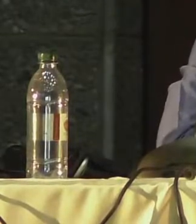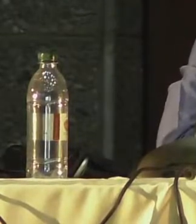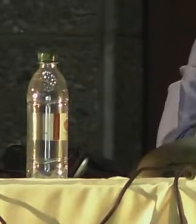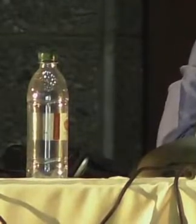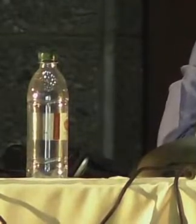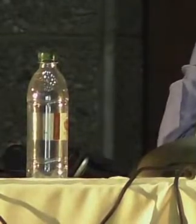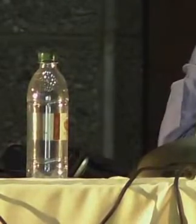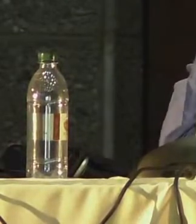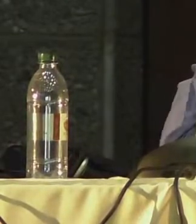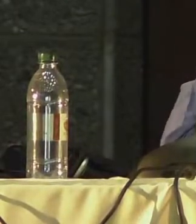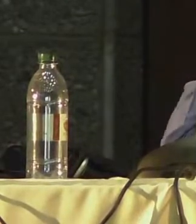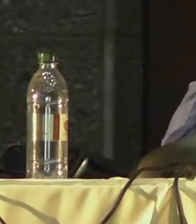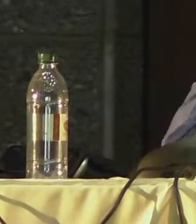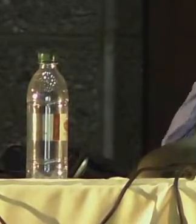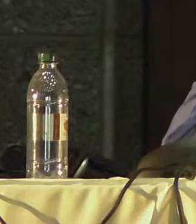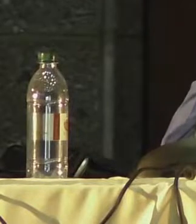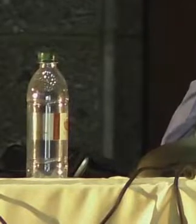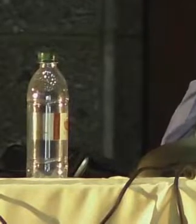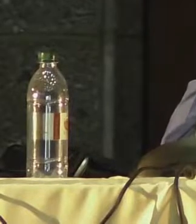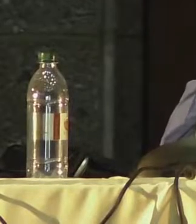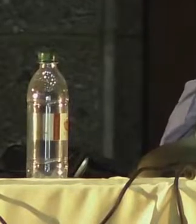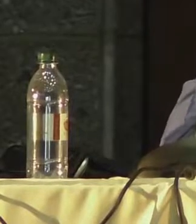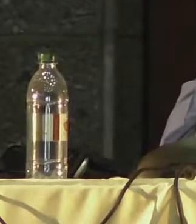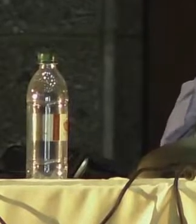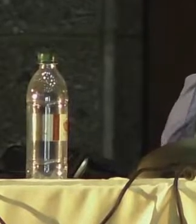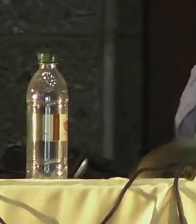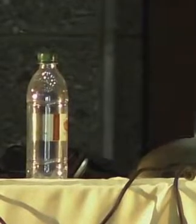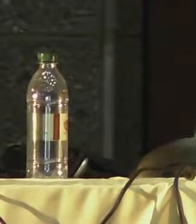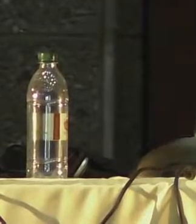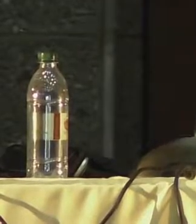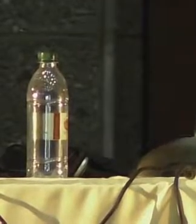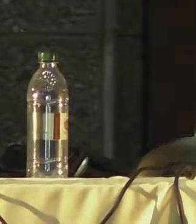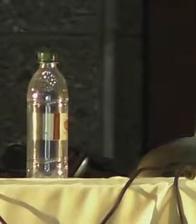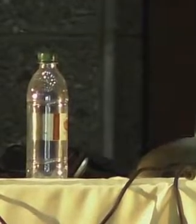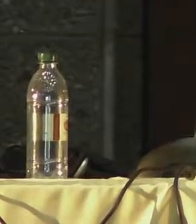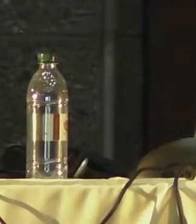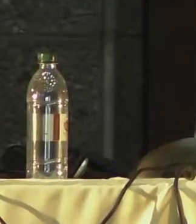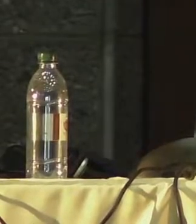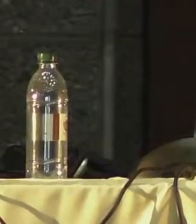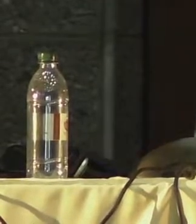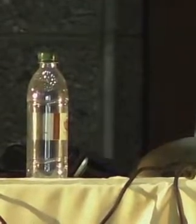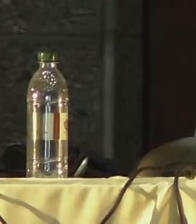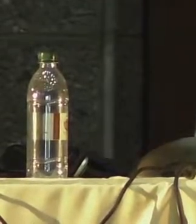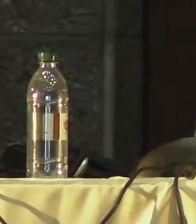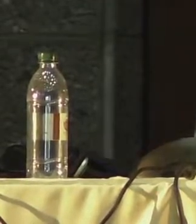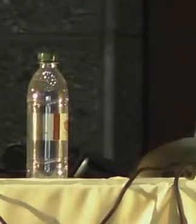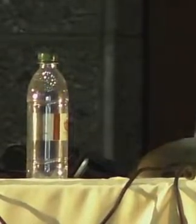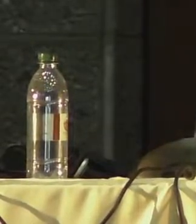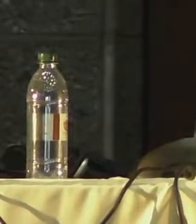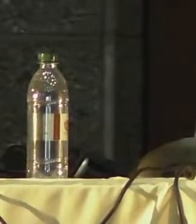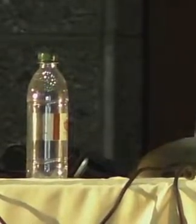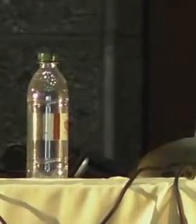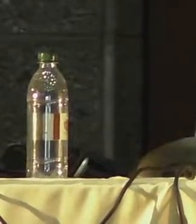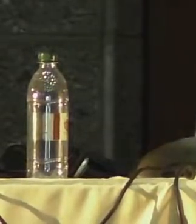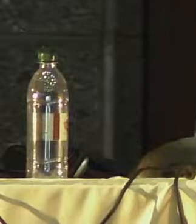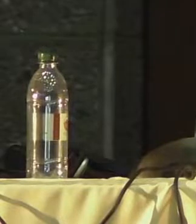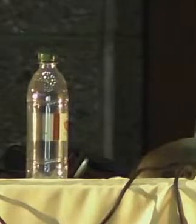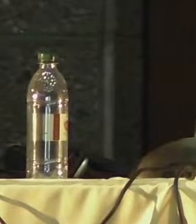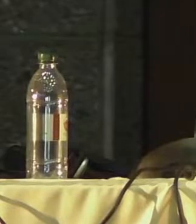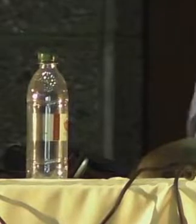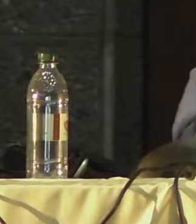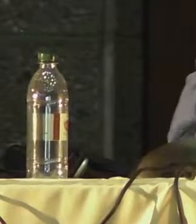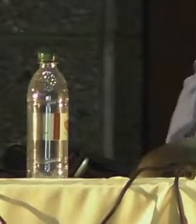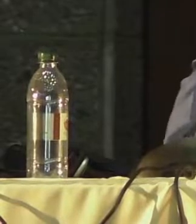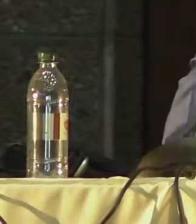the allocated budget. Then on program 2, there was a reduction of the budget from 2.4